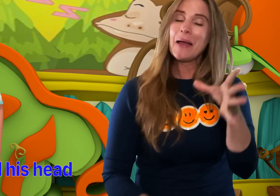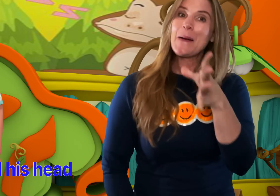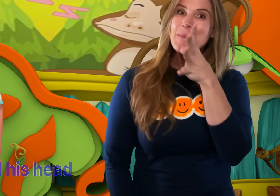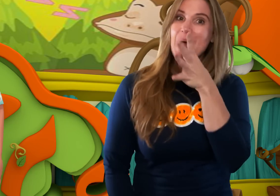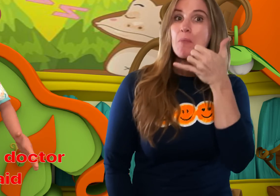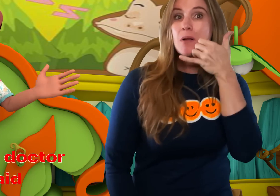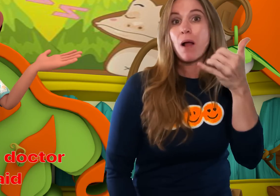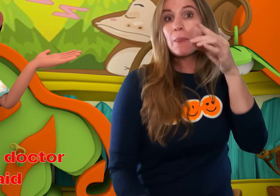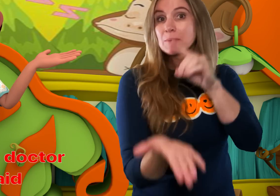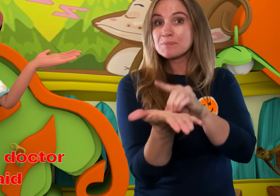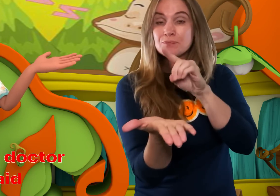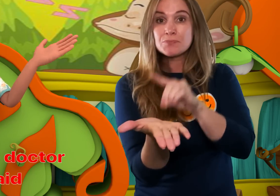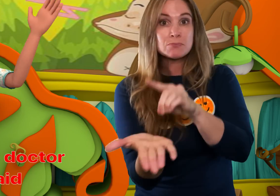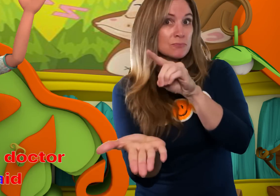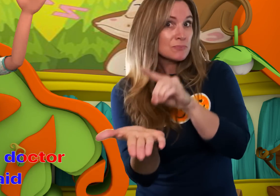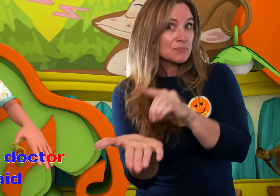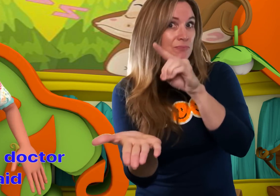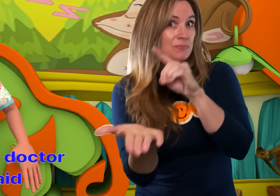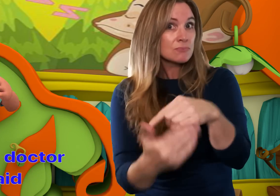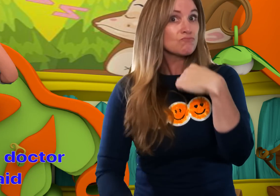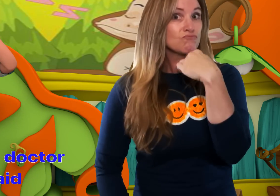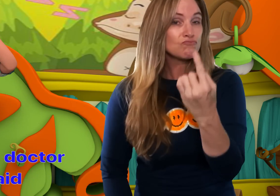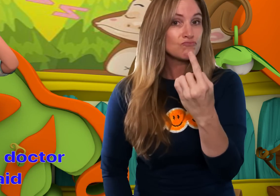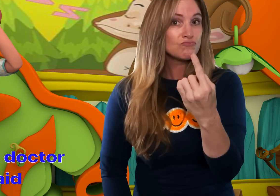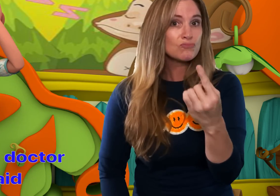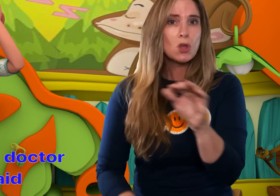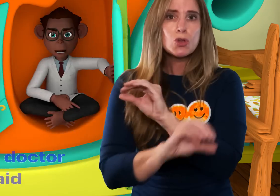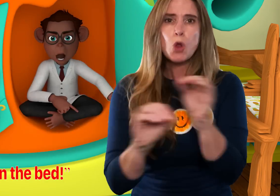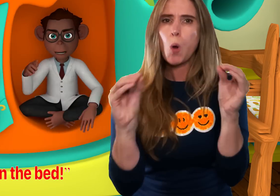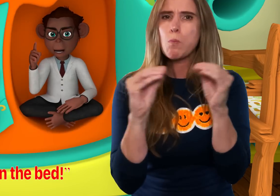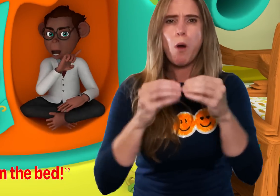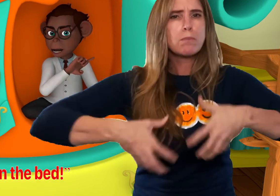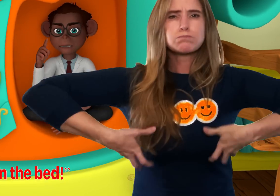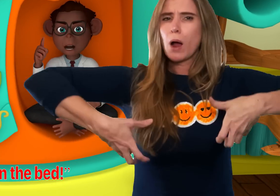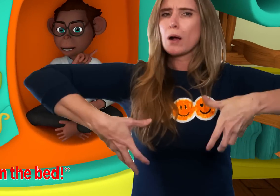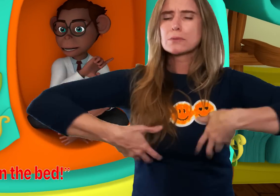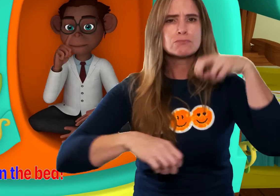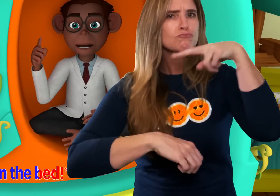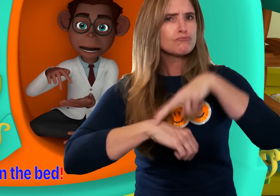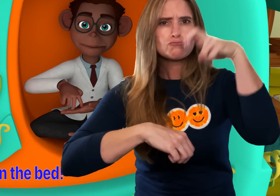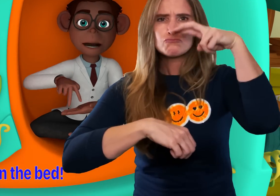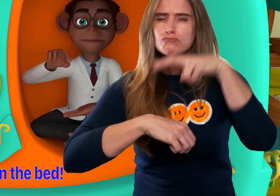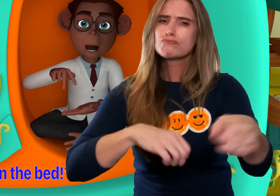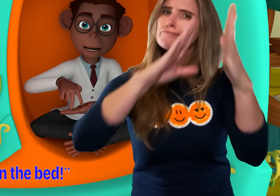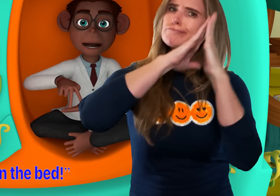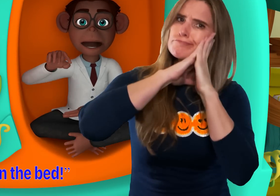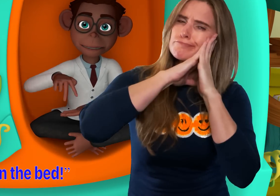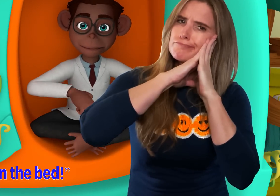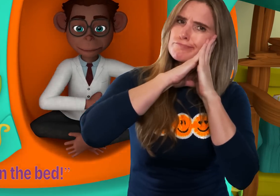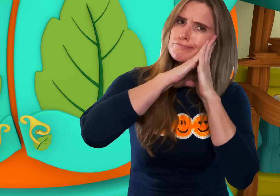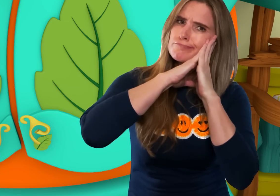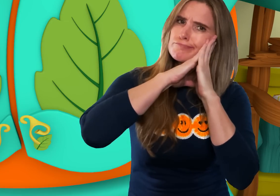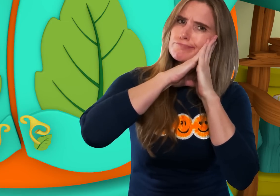head head so mama called the doctor and the doctor said no more monkeys jumping on